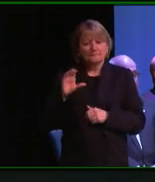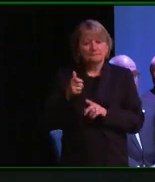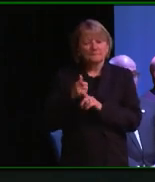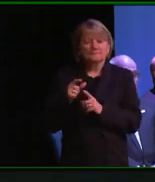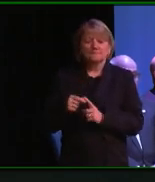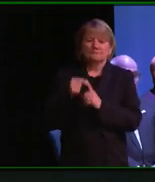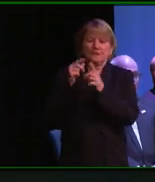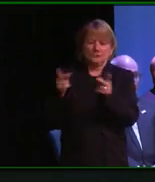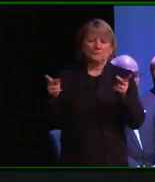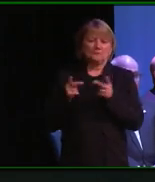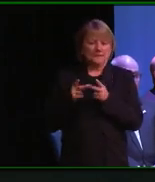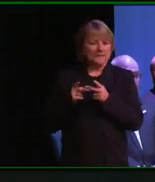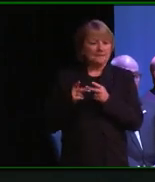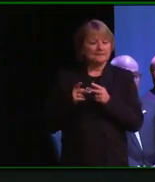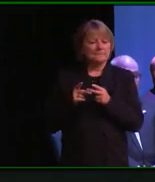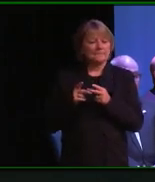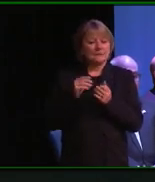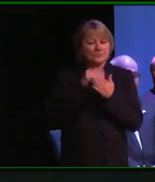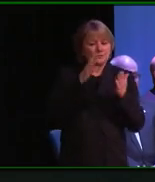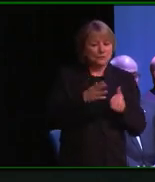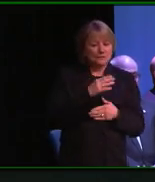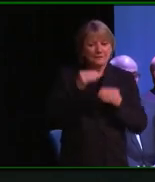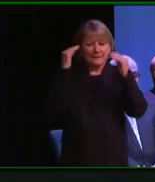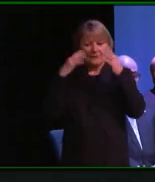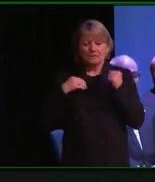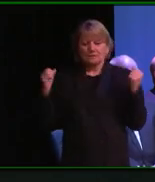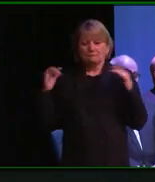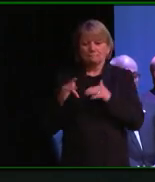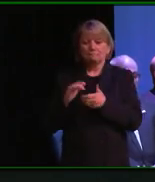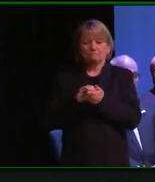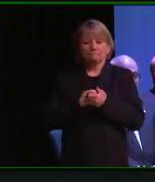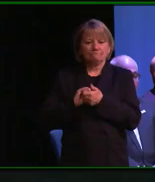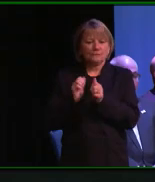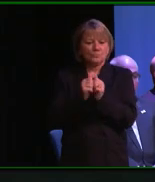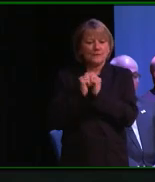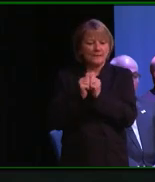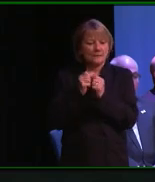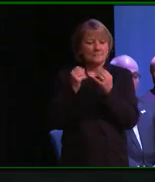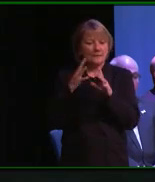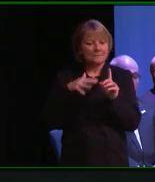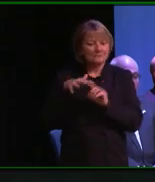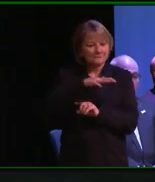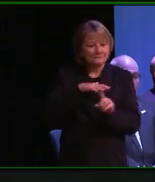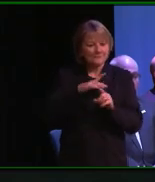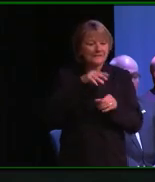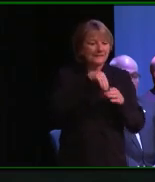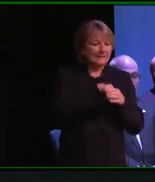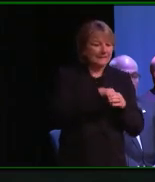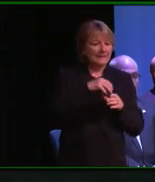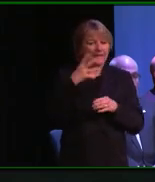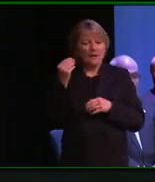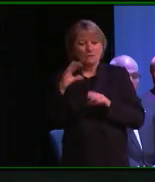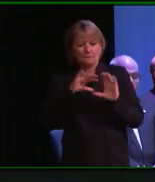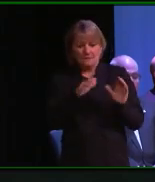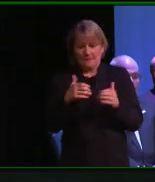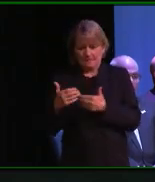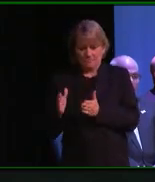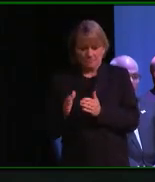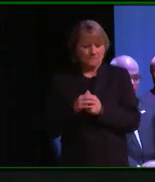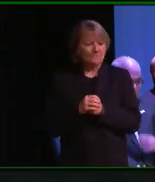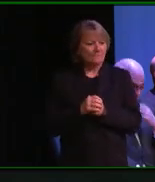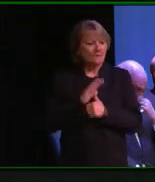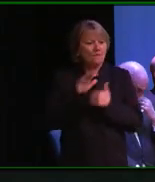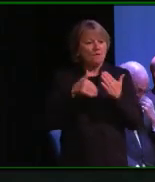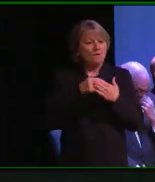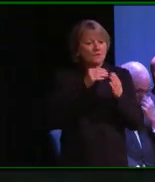special place where students and educators join together in many settings, both in and out of the classroom. To all of our